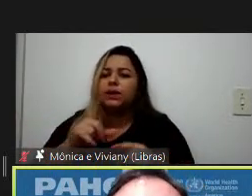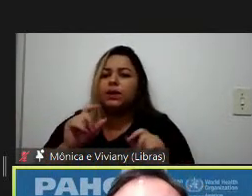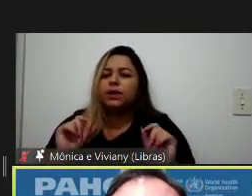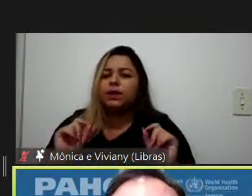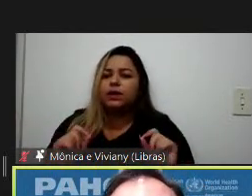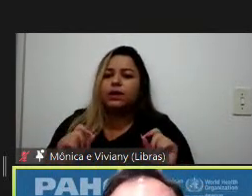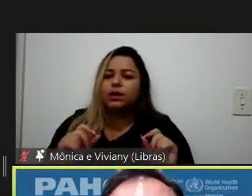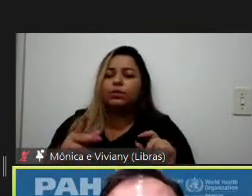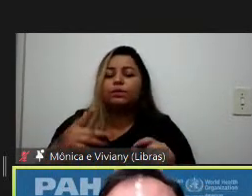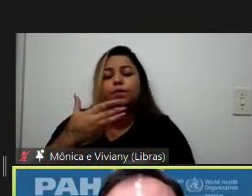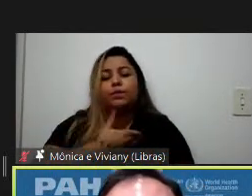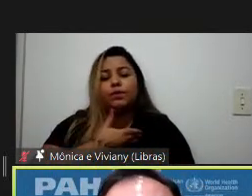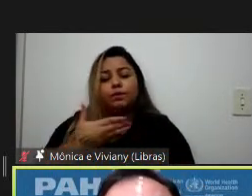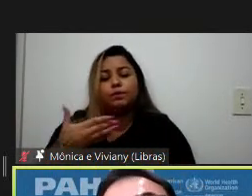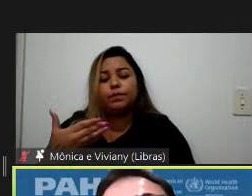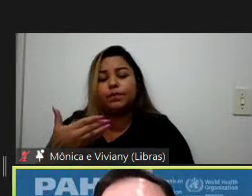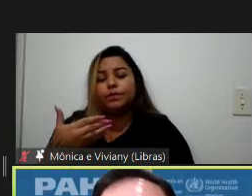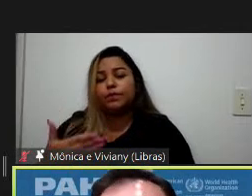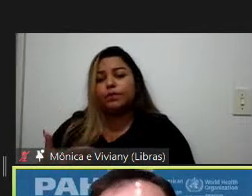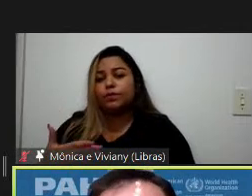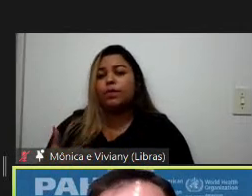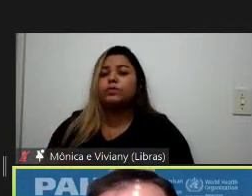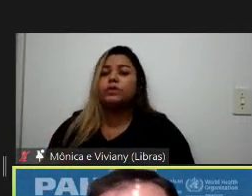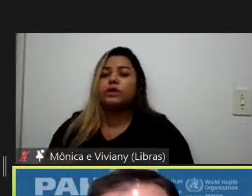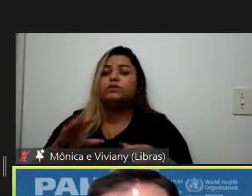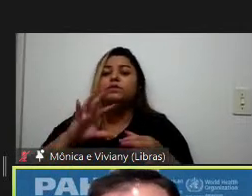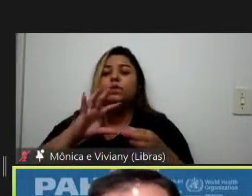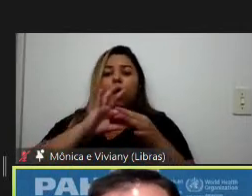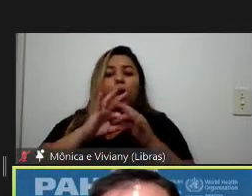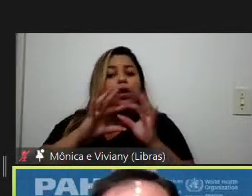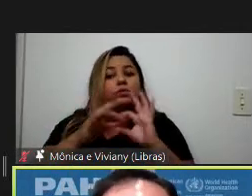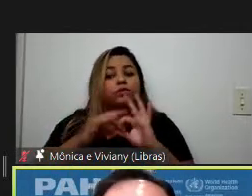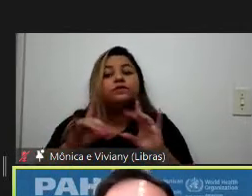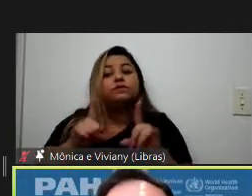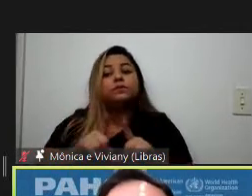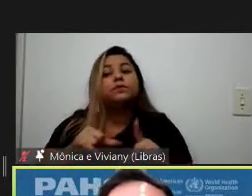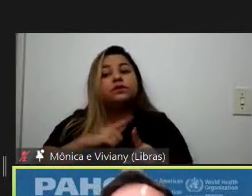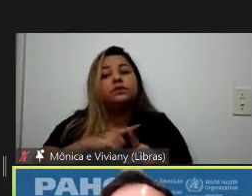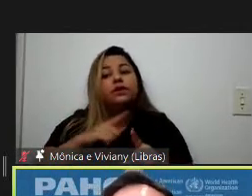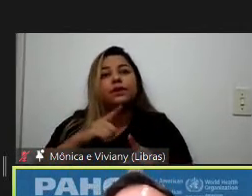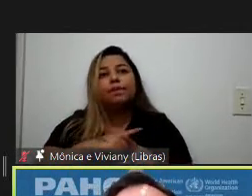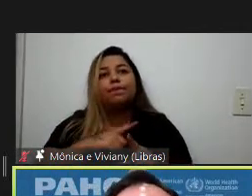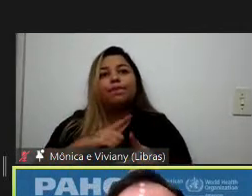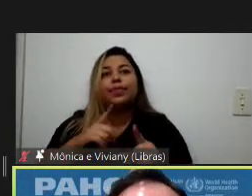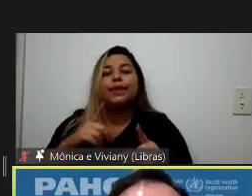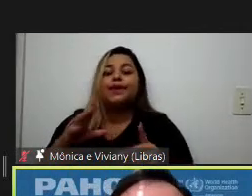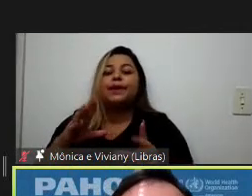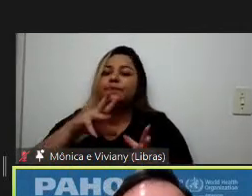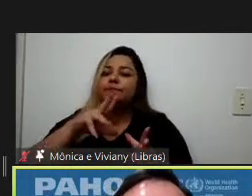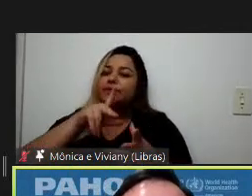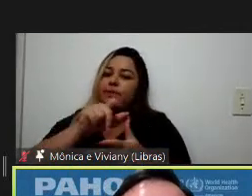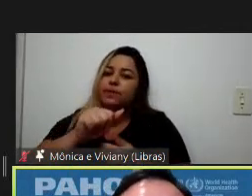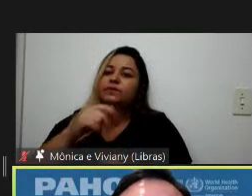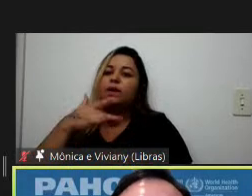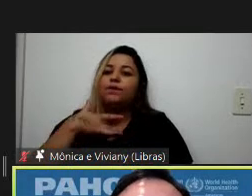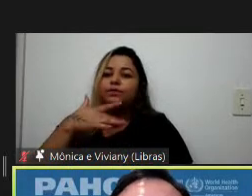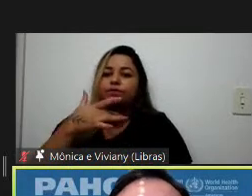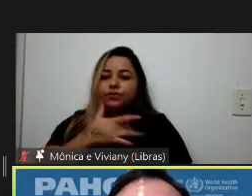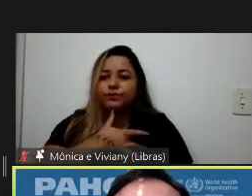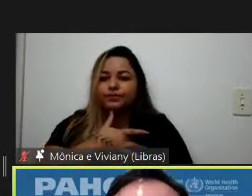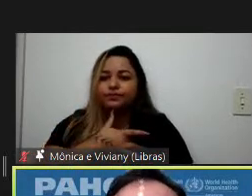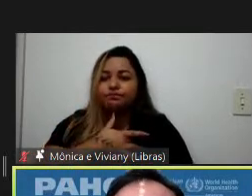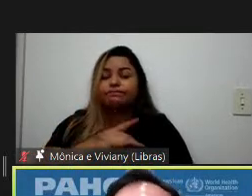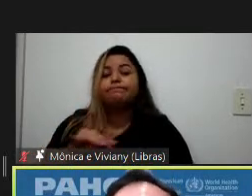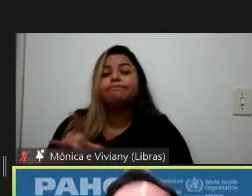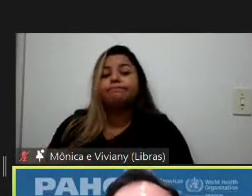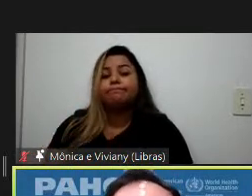the definition of which is very important for this context. It has to do with the universal coverage